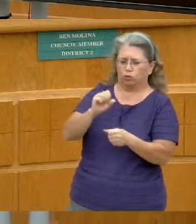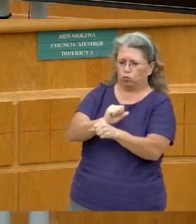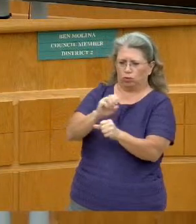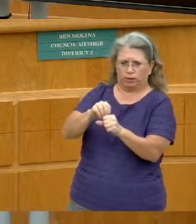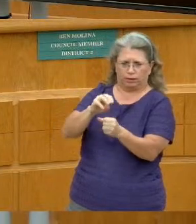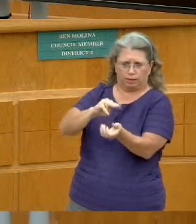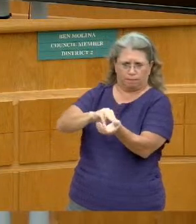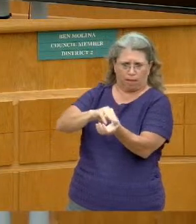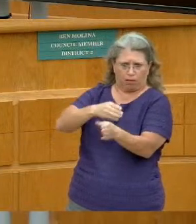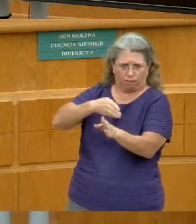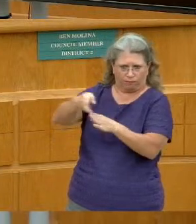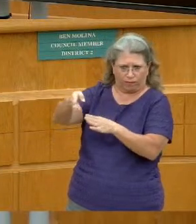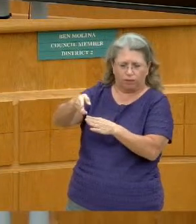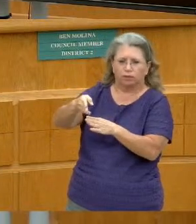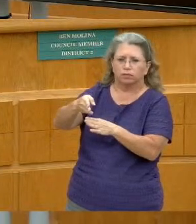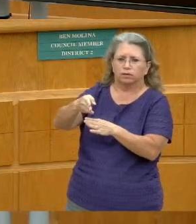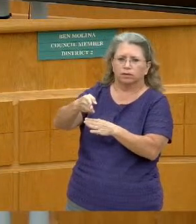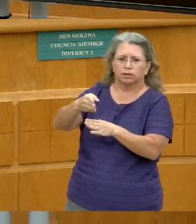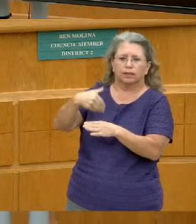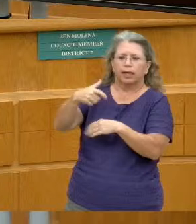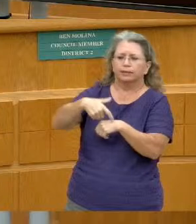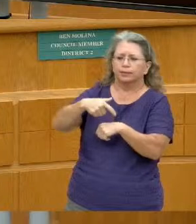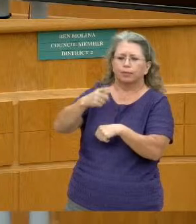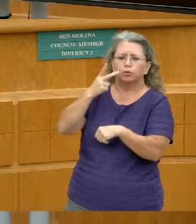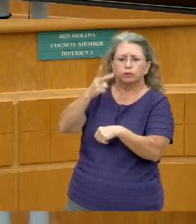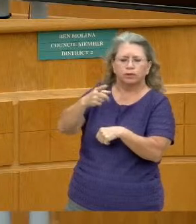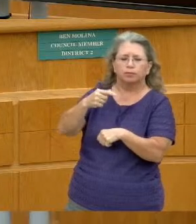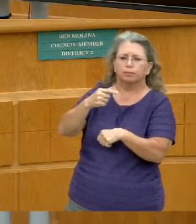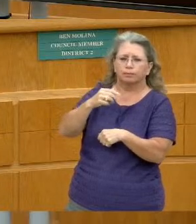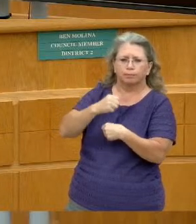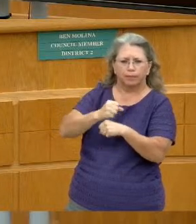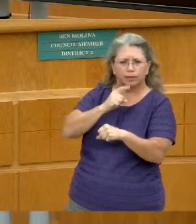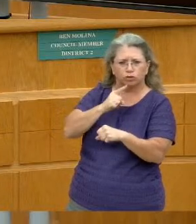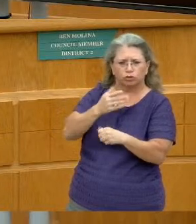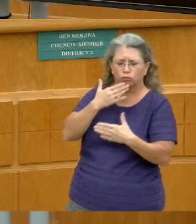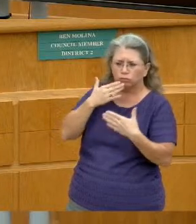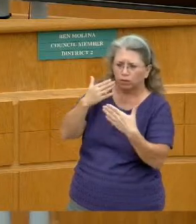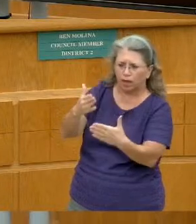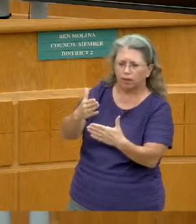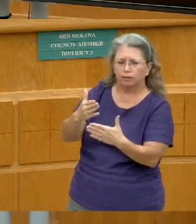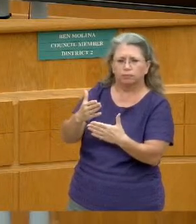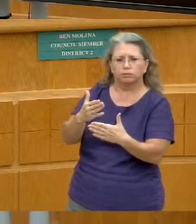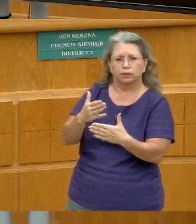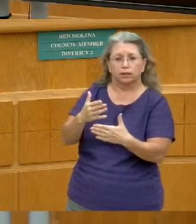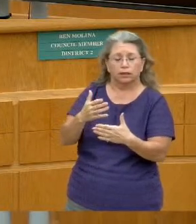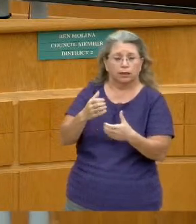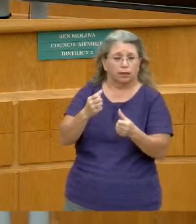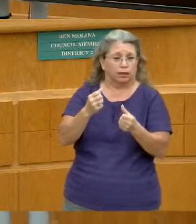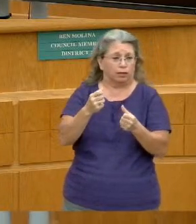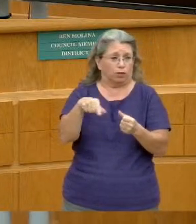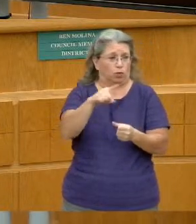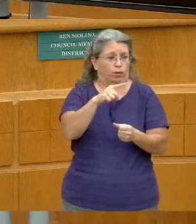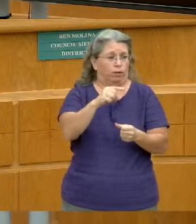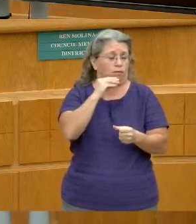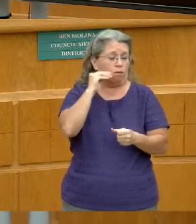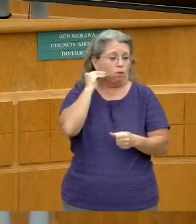them, express your appreciation to them, because many times while you and I are at home resting in the evening, they're